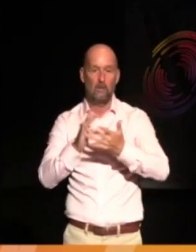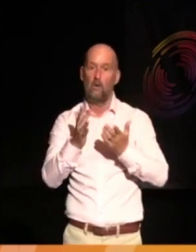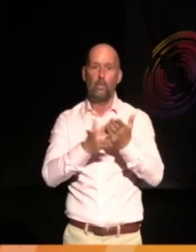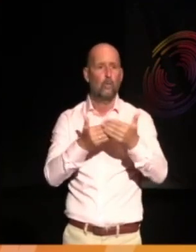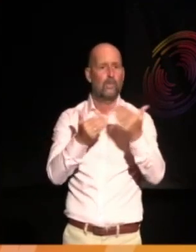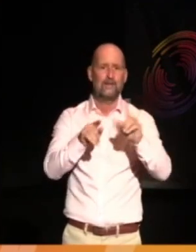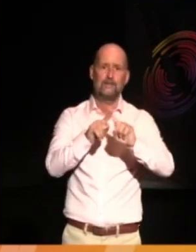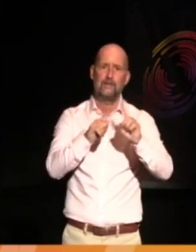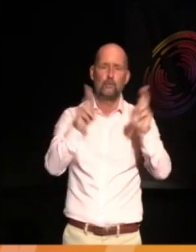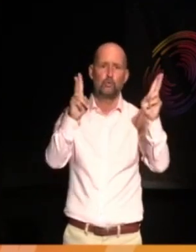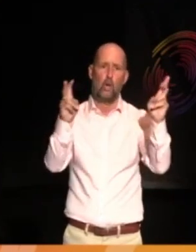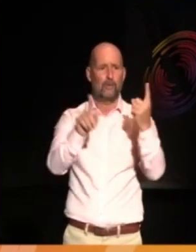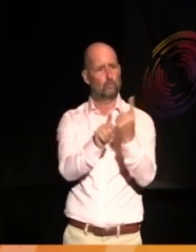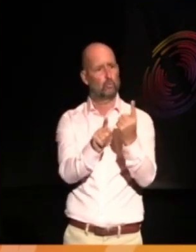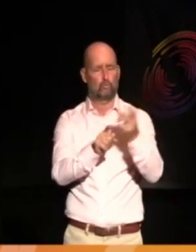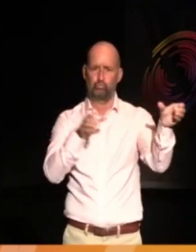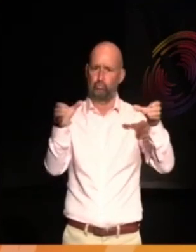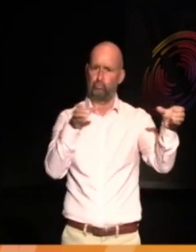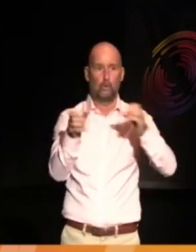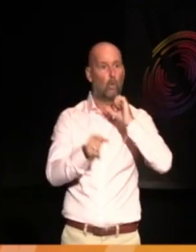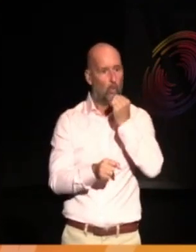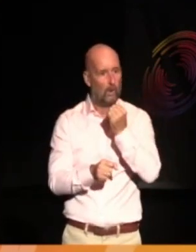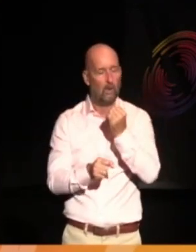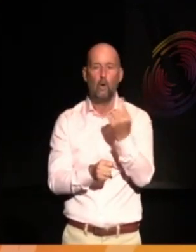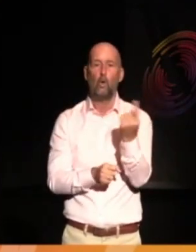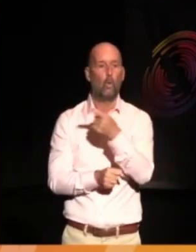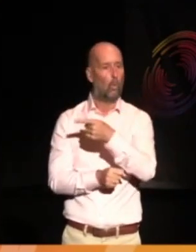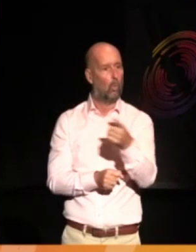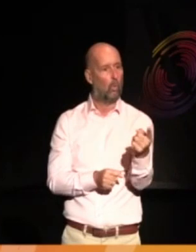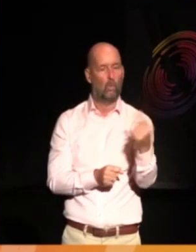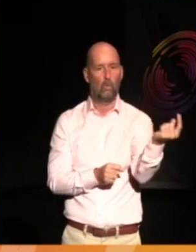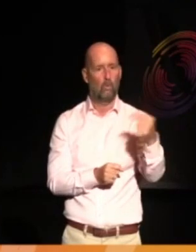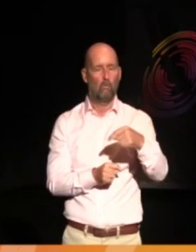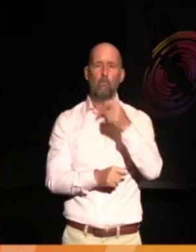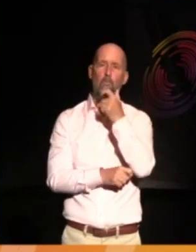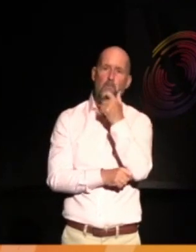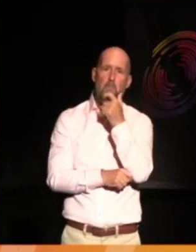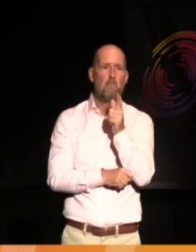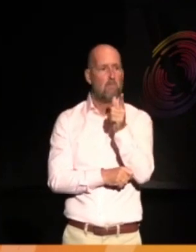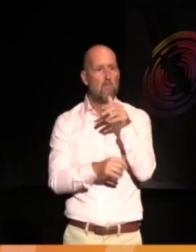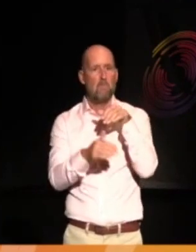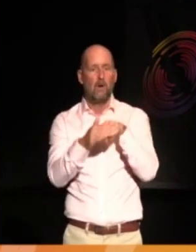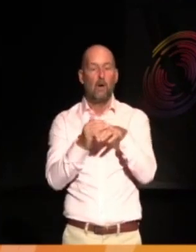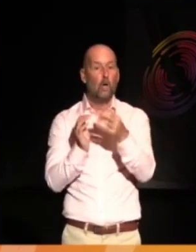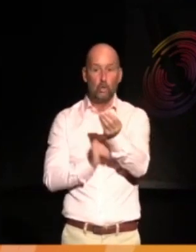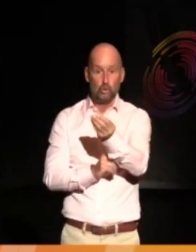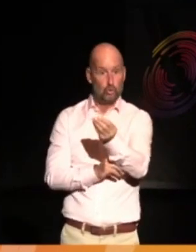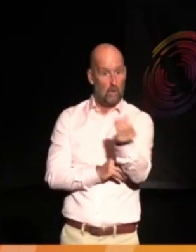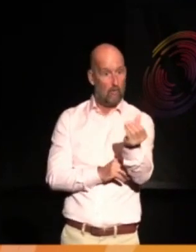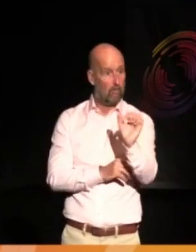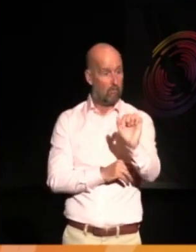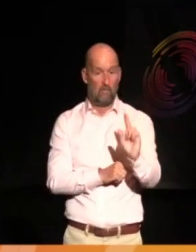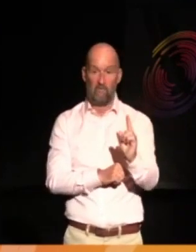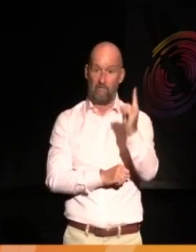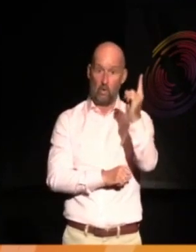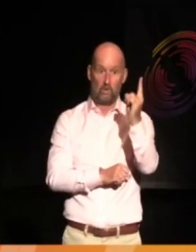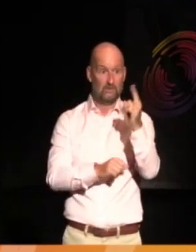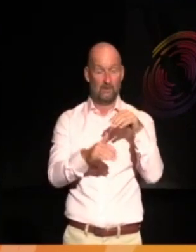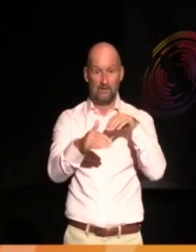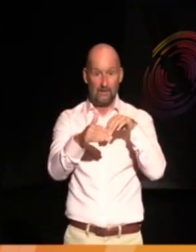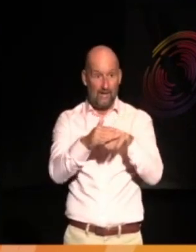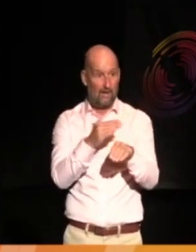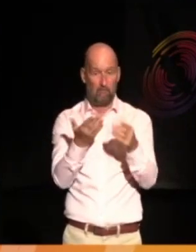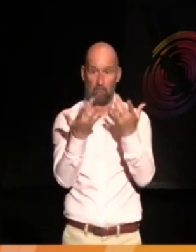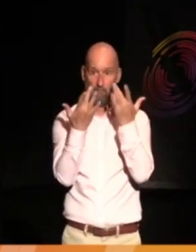day. But for those of you who were able to kind of come and think, well, I'll go into. For some people, this is the first time they've actually done anything